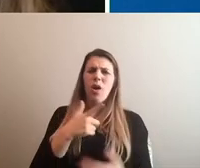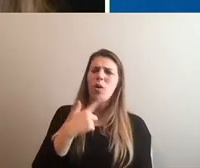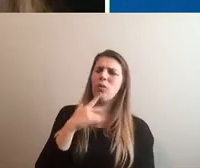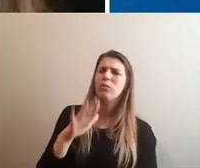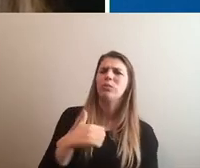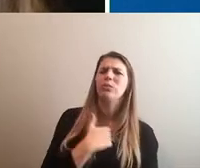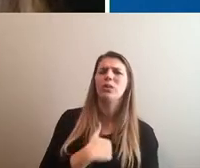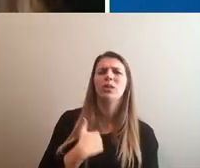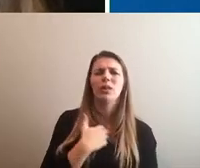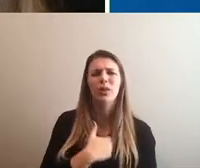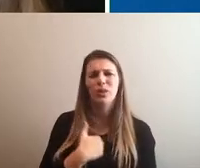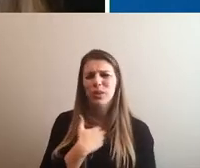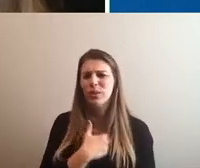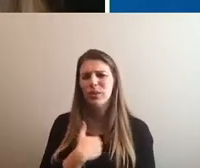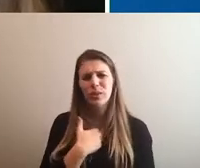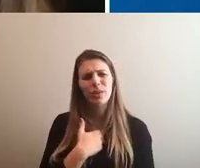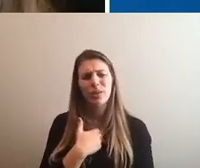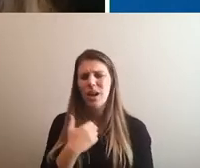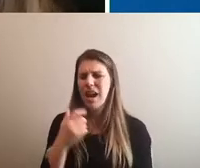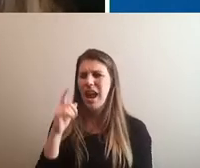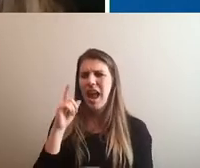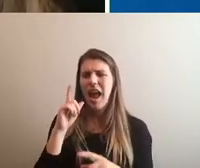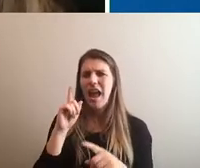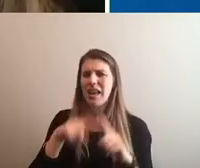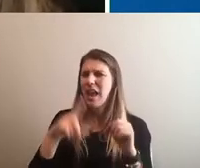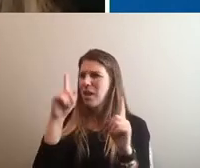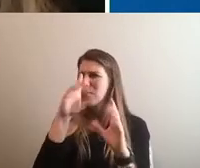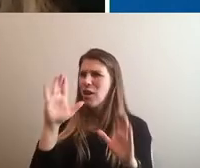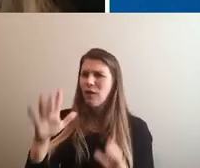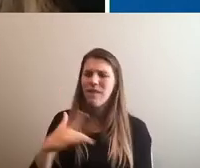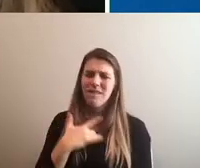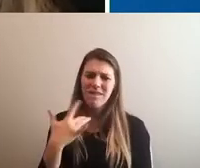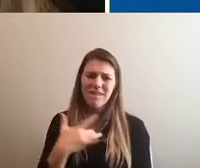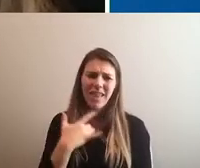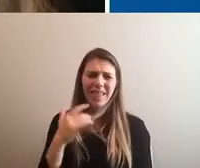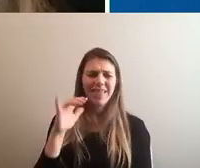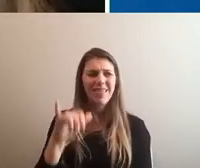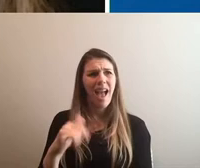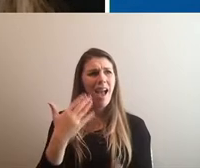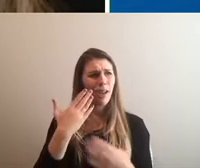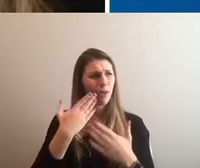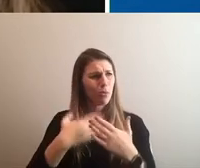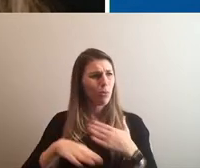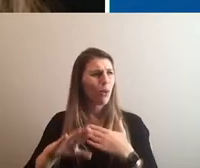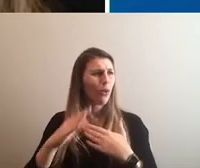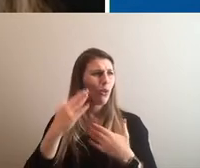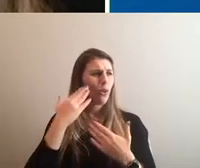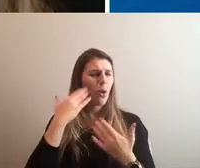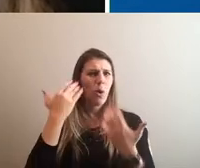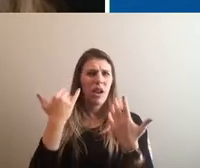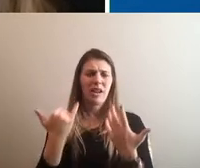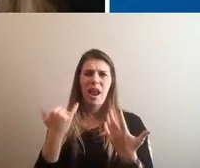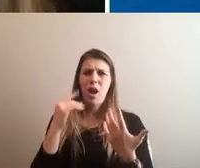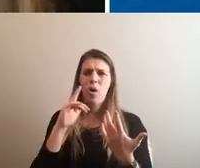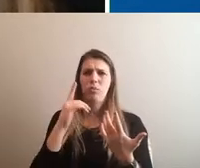can only imagine what it felt like, because you have this beautiful experience that's now clouded by